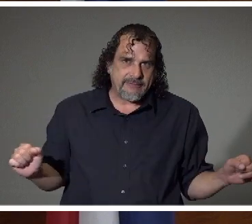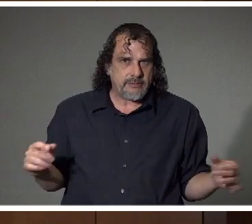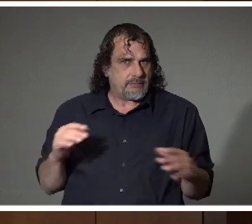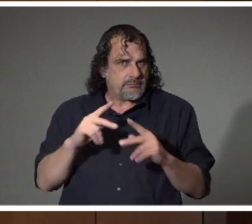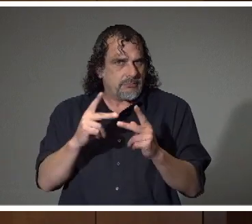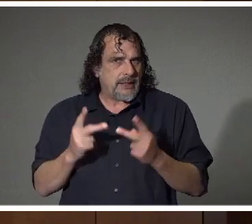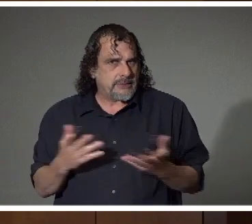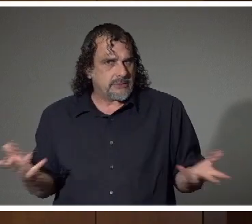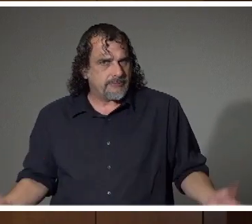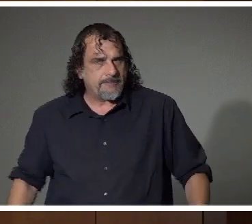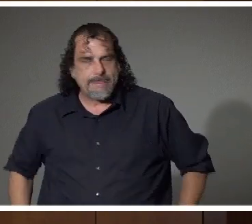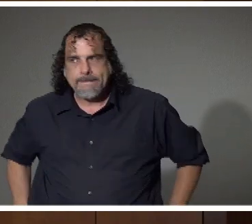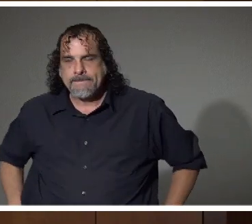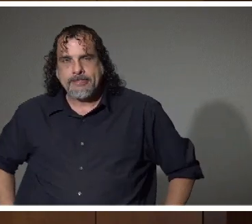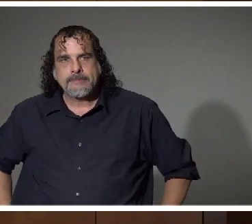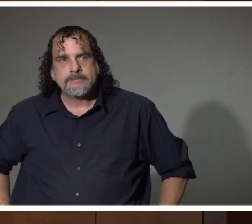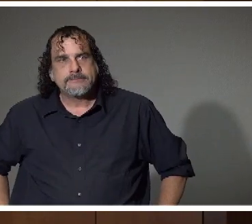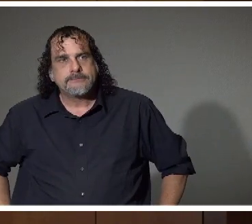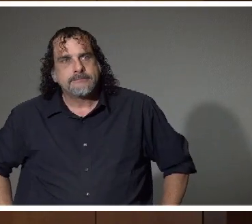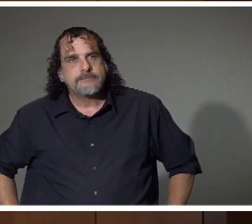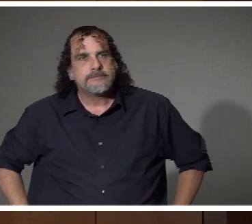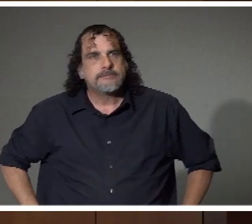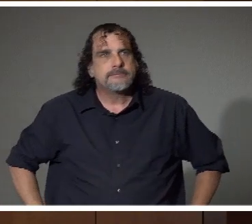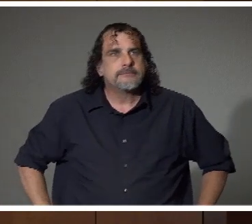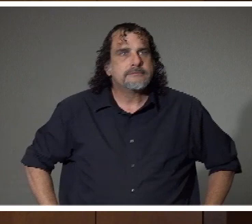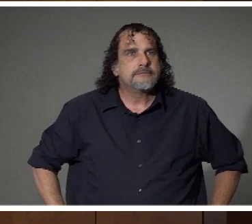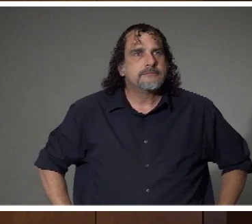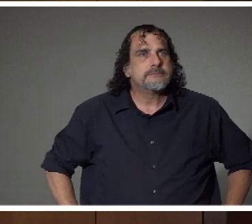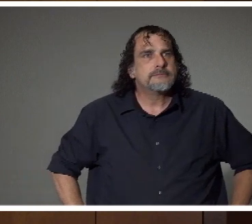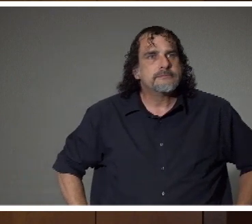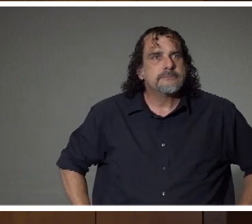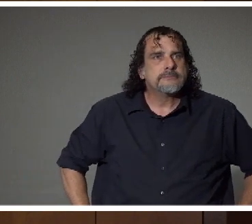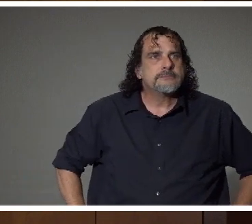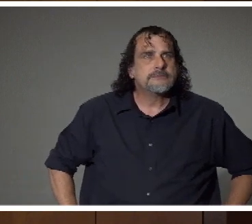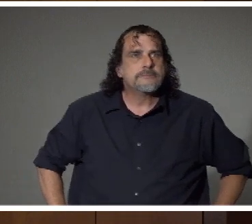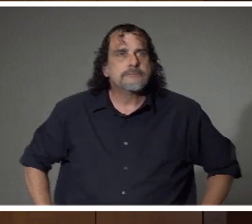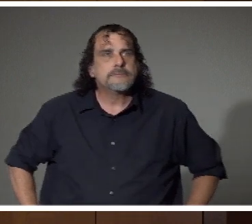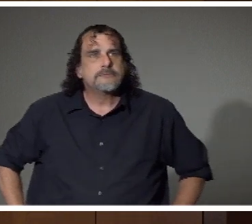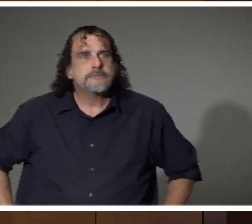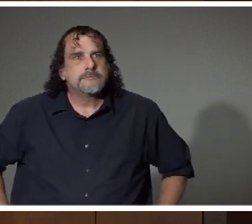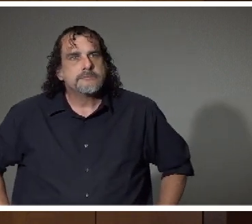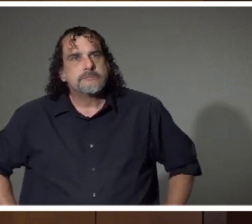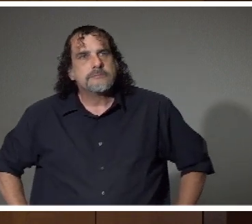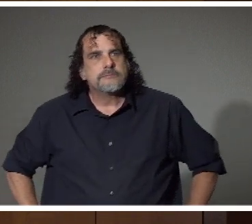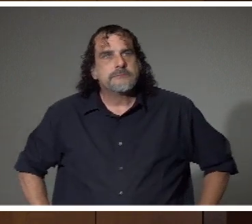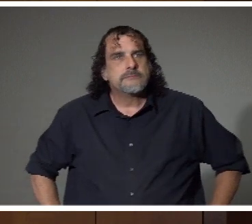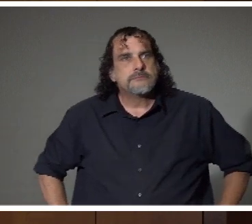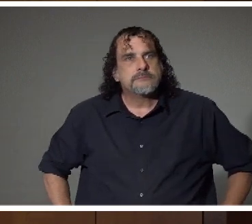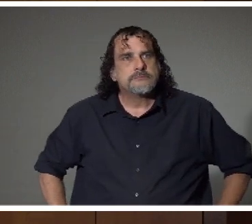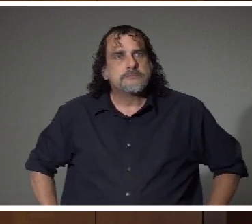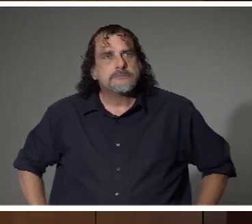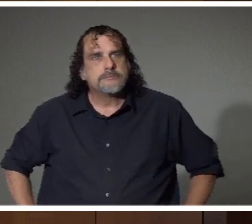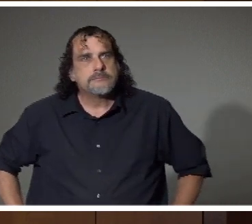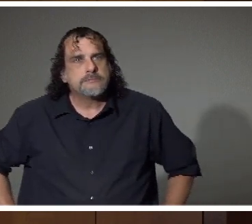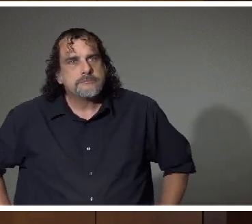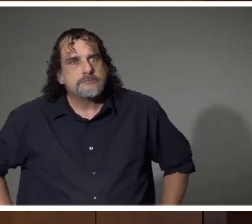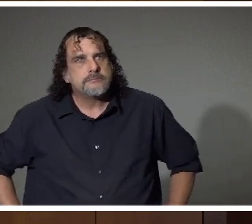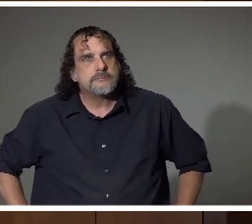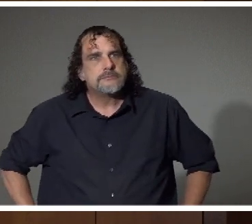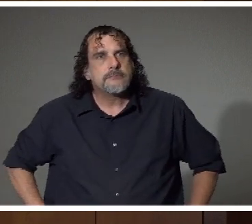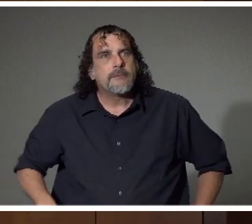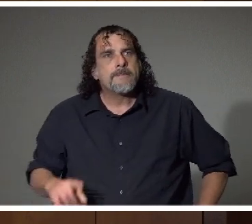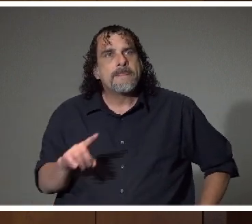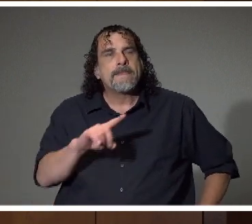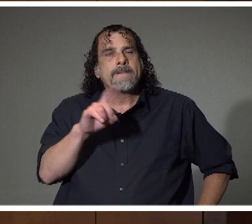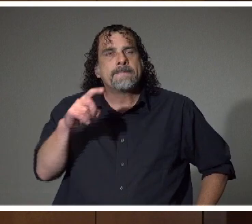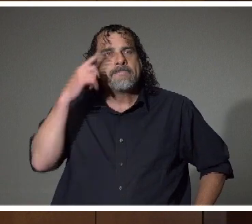environment. Anita Lee from Sun Herald has a question. Anita? Thank you. The question